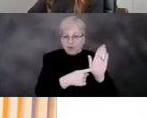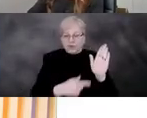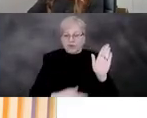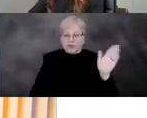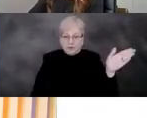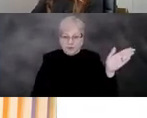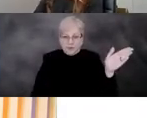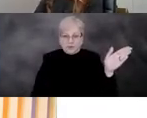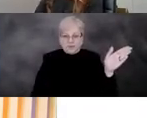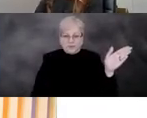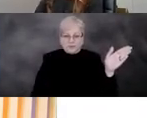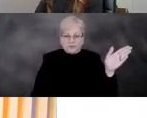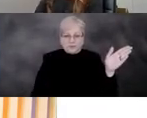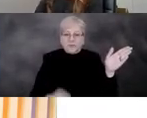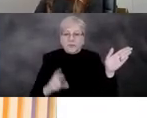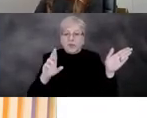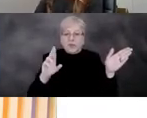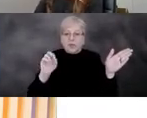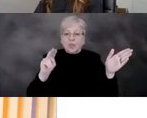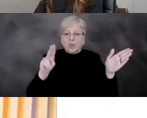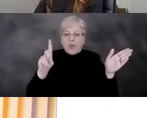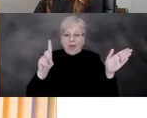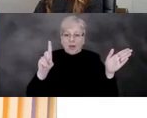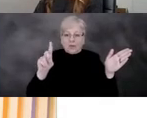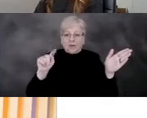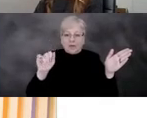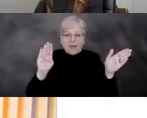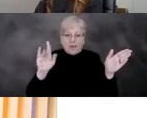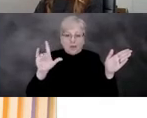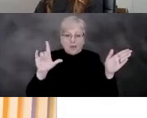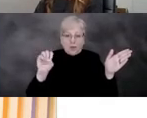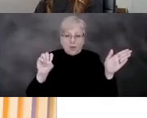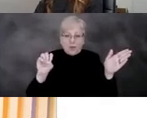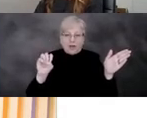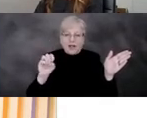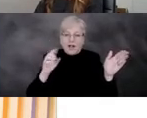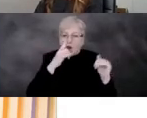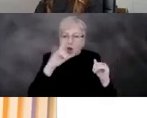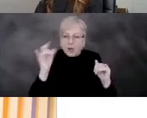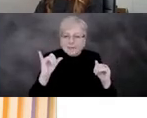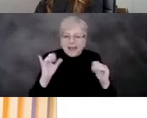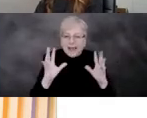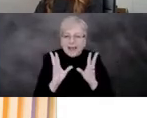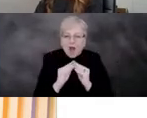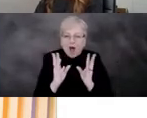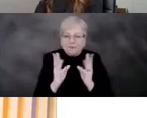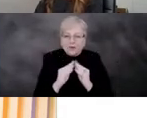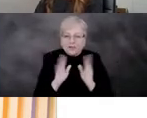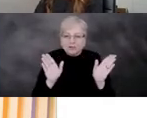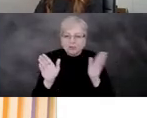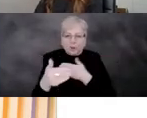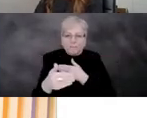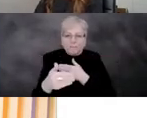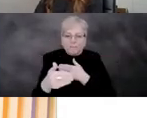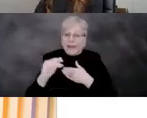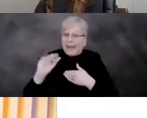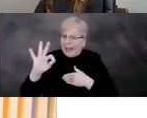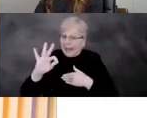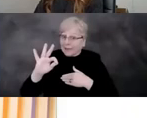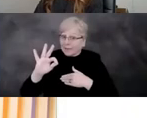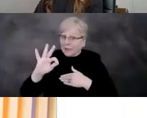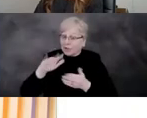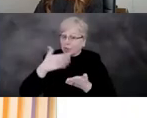is a kind of a conference room style table. If you arrive early, uh,